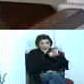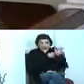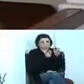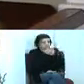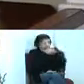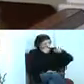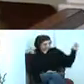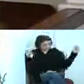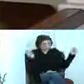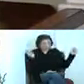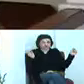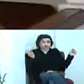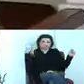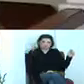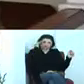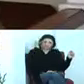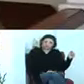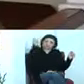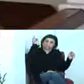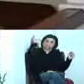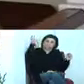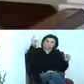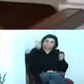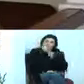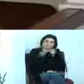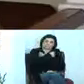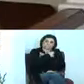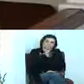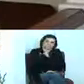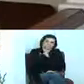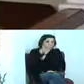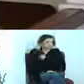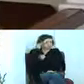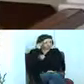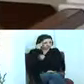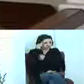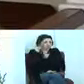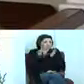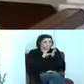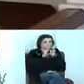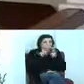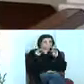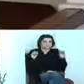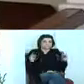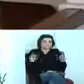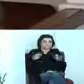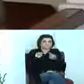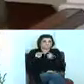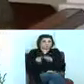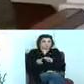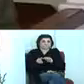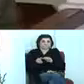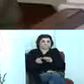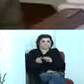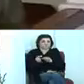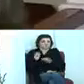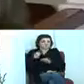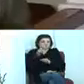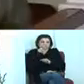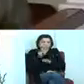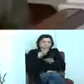I know you love me. I know you mean no harm. But that's not the words of the